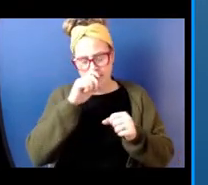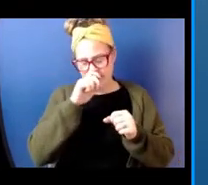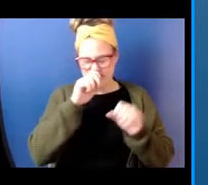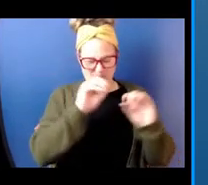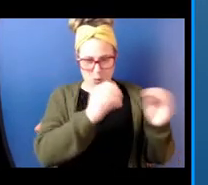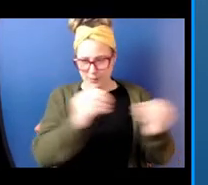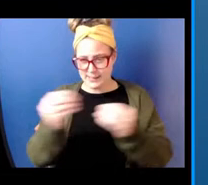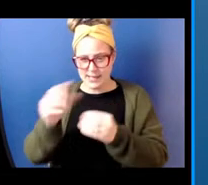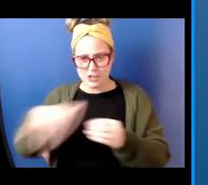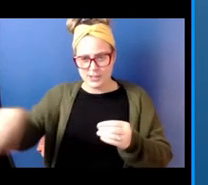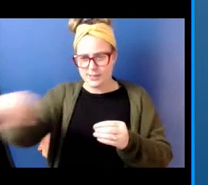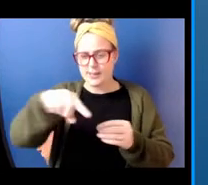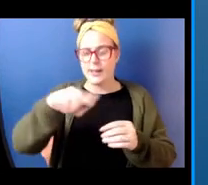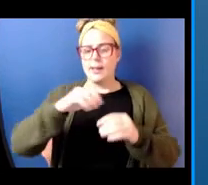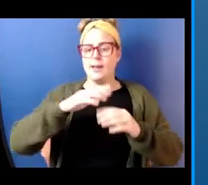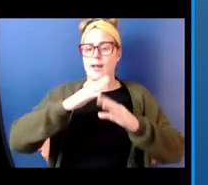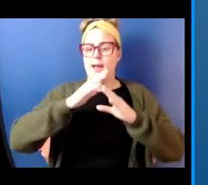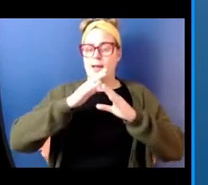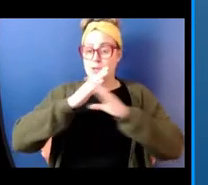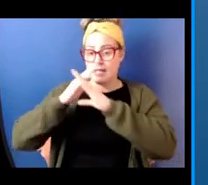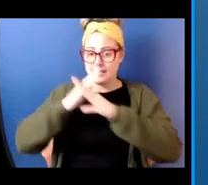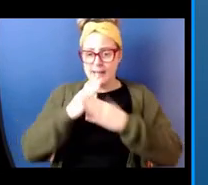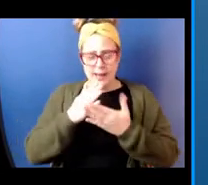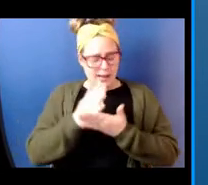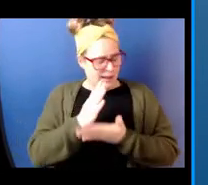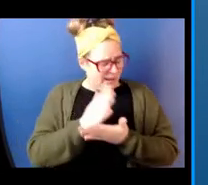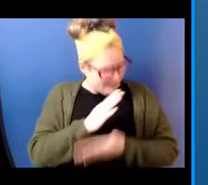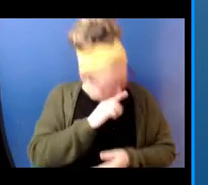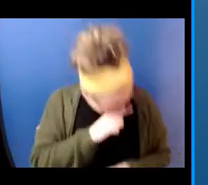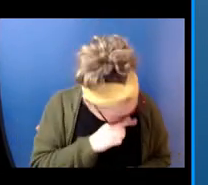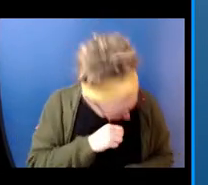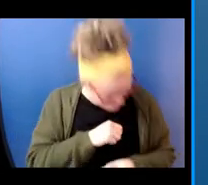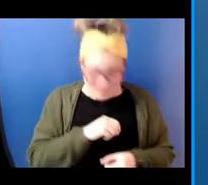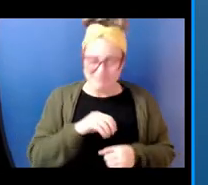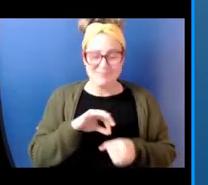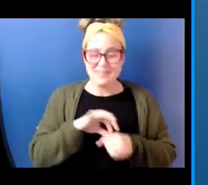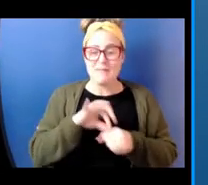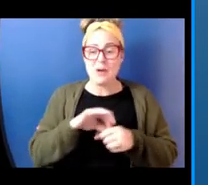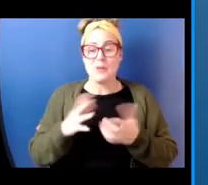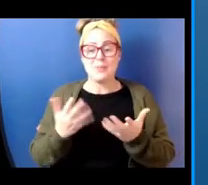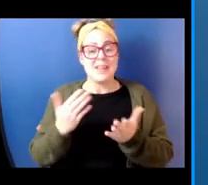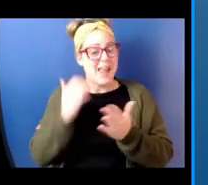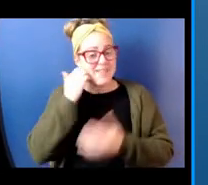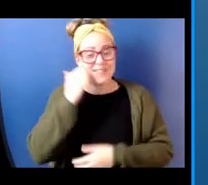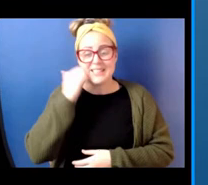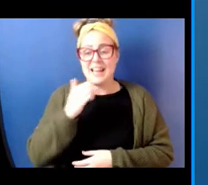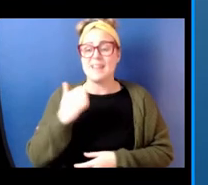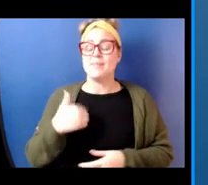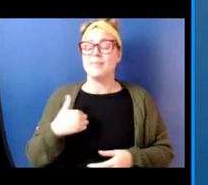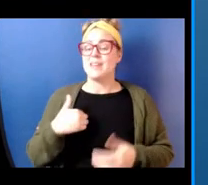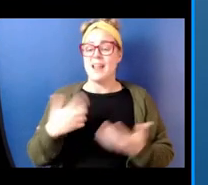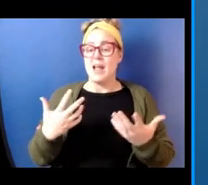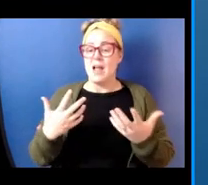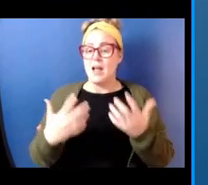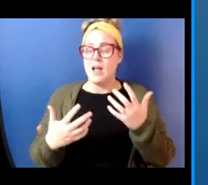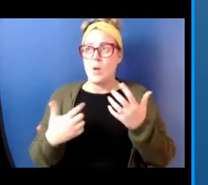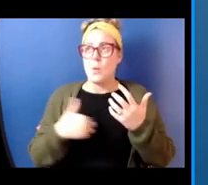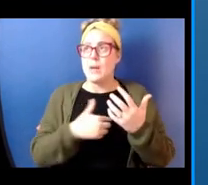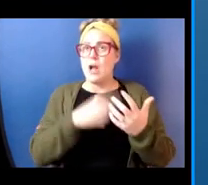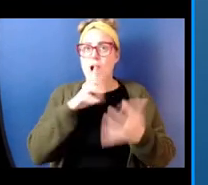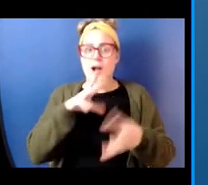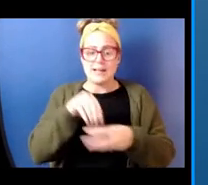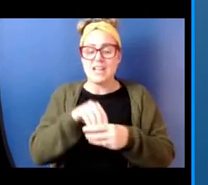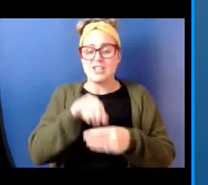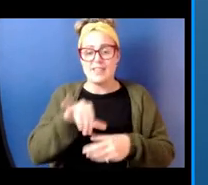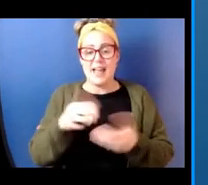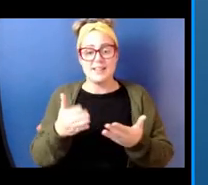the front lines protecting the rights to vote every day we are and and almost every state party is engaged in that work my only point on this is it seems